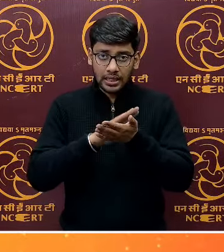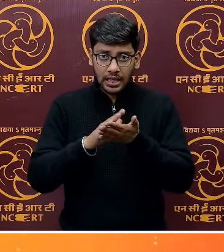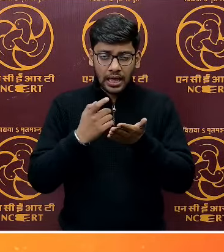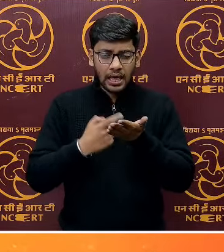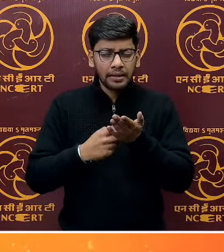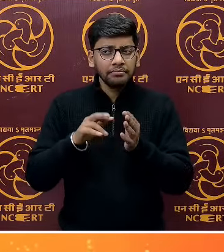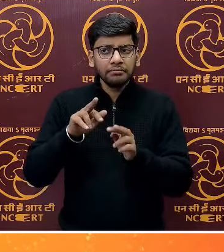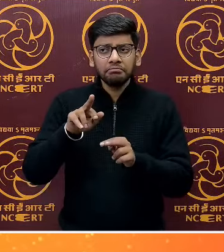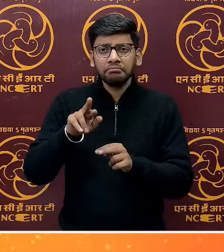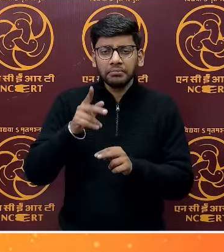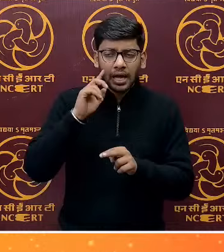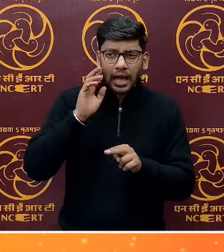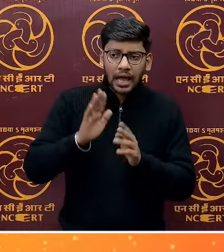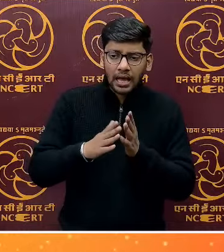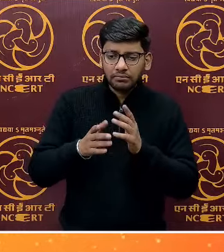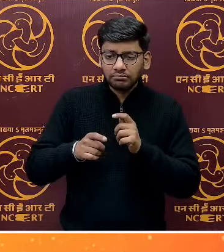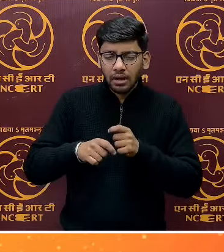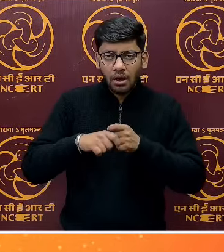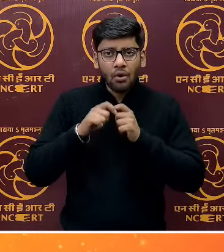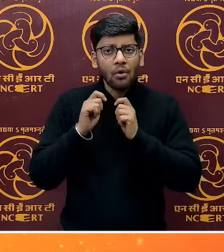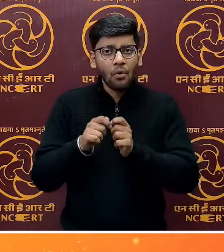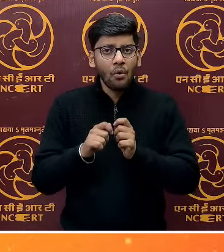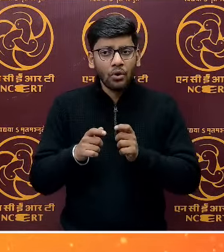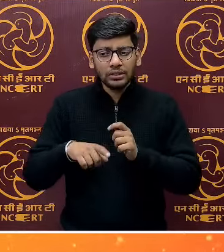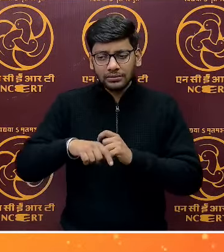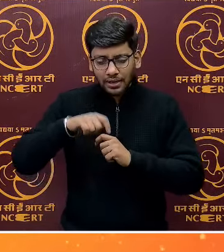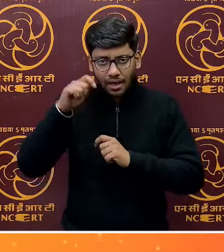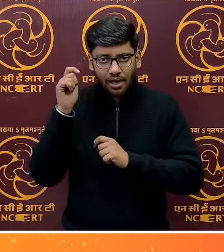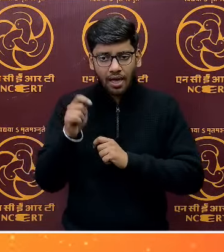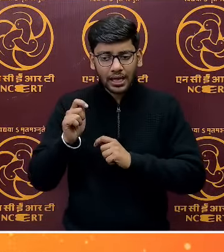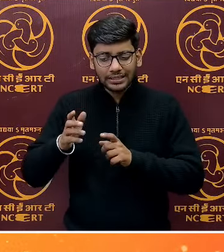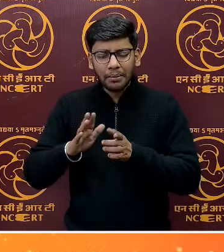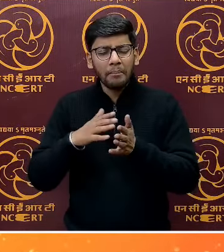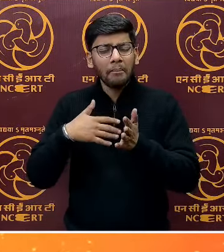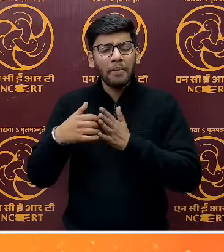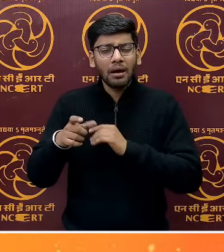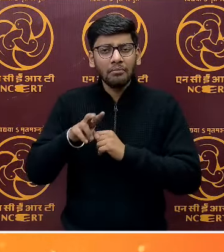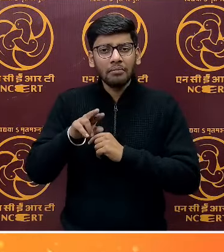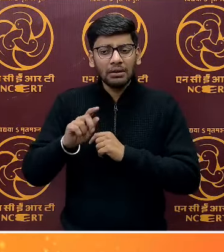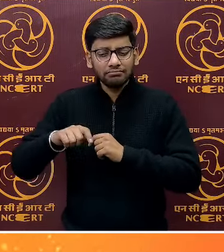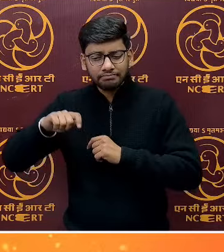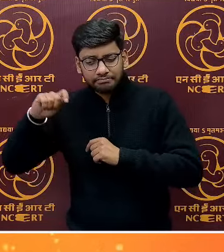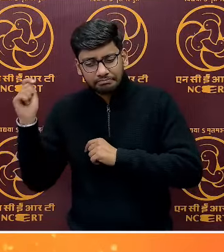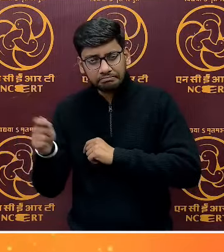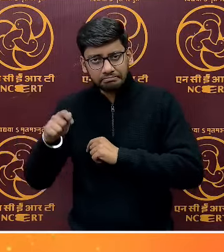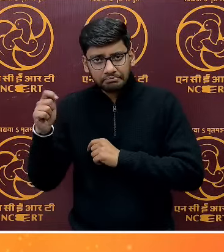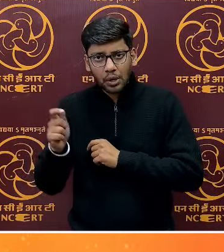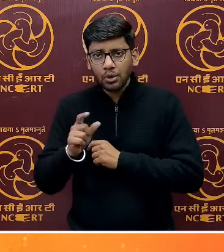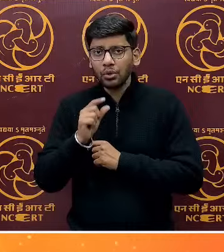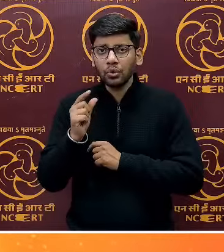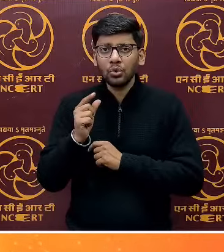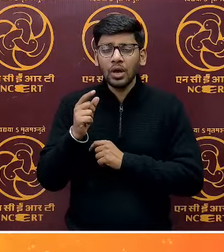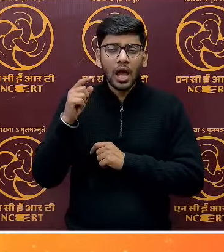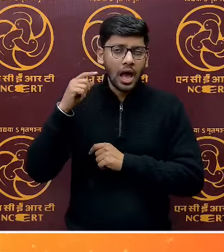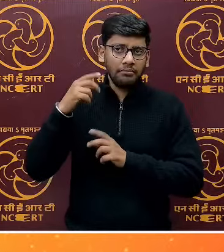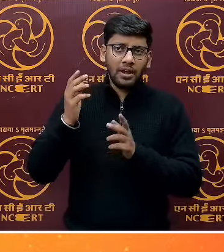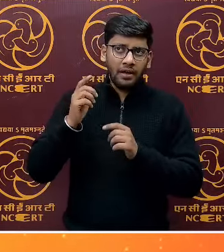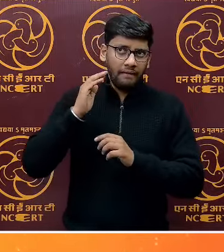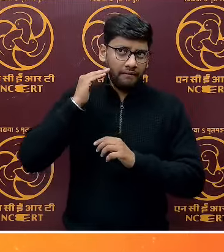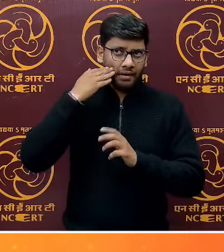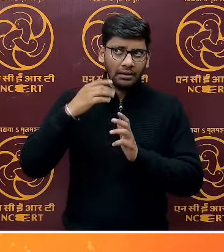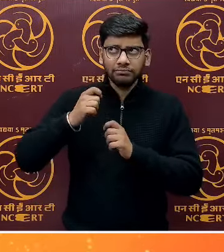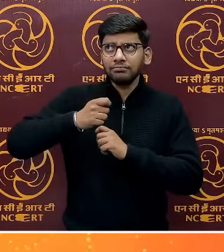control horses, elephants, and so on. Okay. But the sound that it makes, swoosh, whoosh. Oh, yes. So wind makes